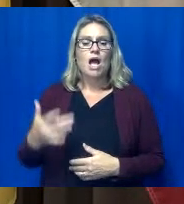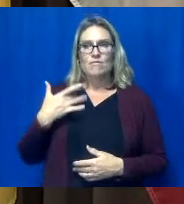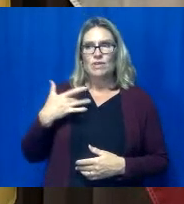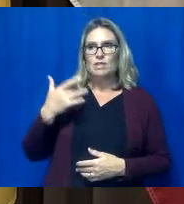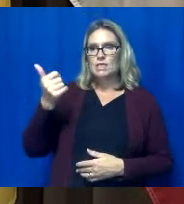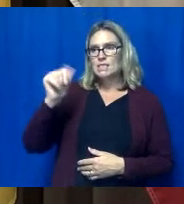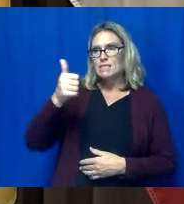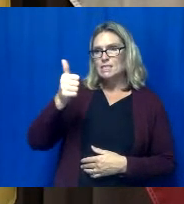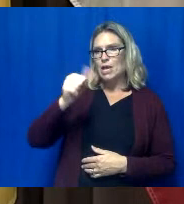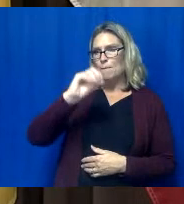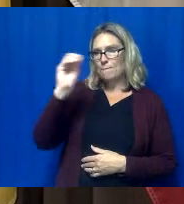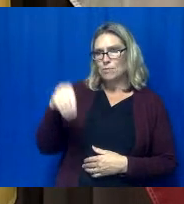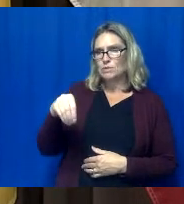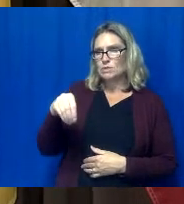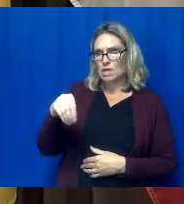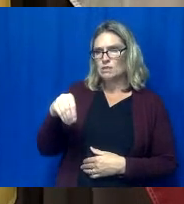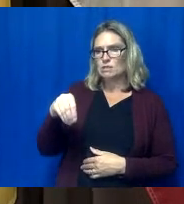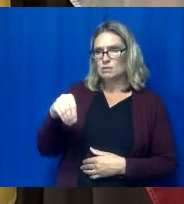10% of our cases